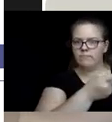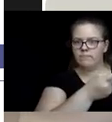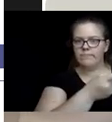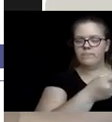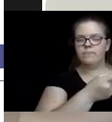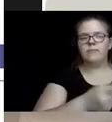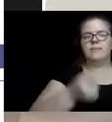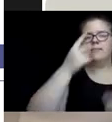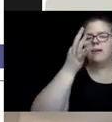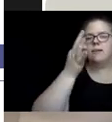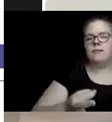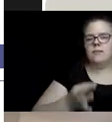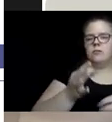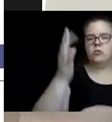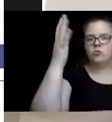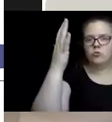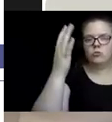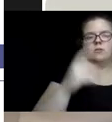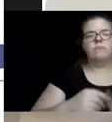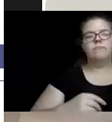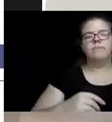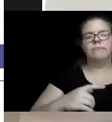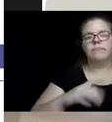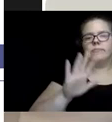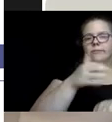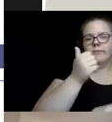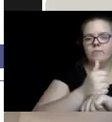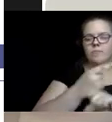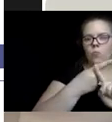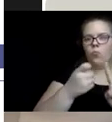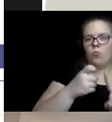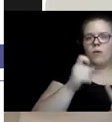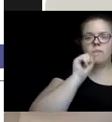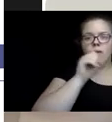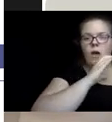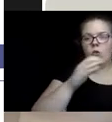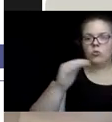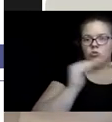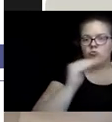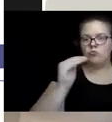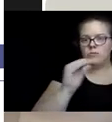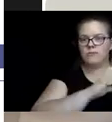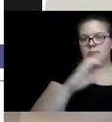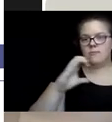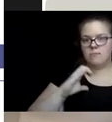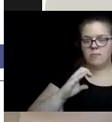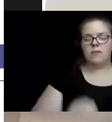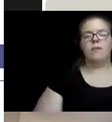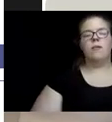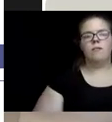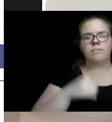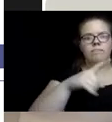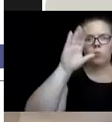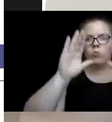tree. The decision trees were created by the Elder Justice Committee and are great tools to